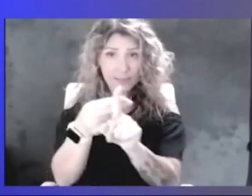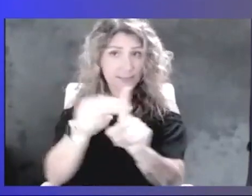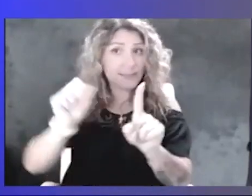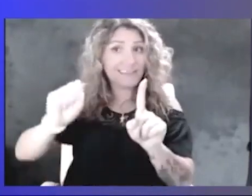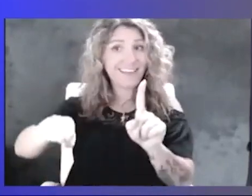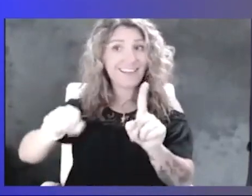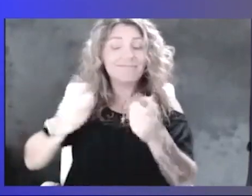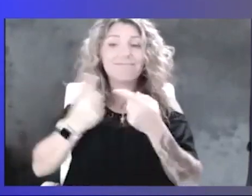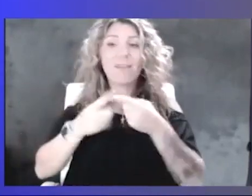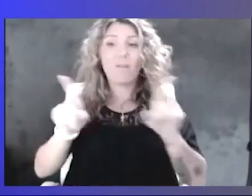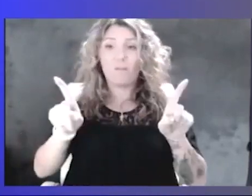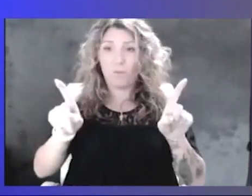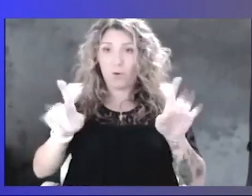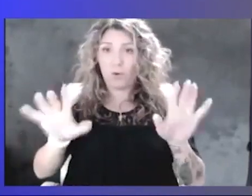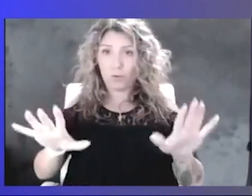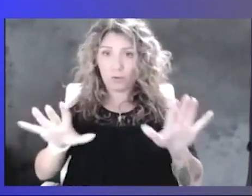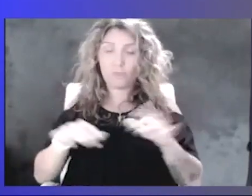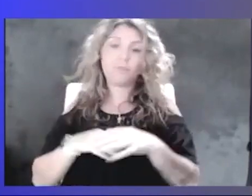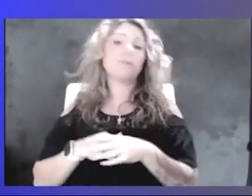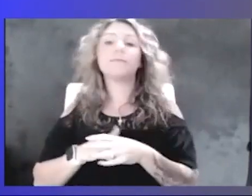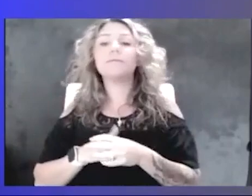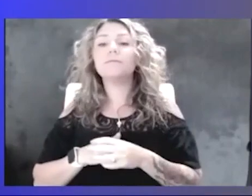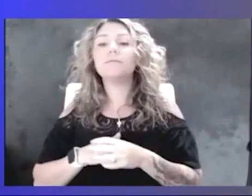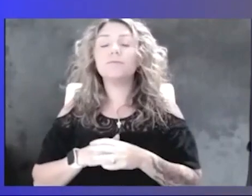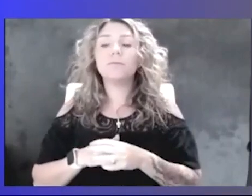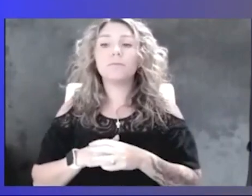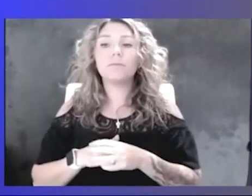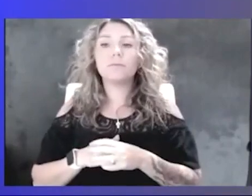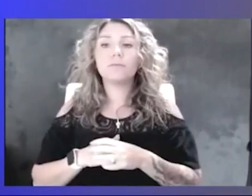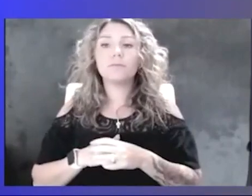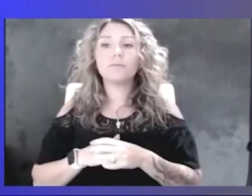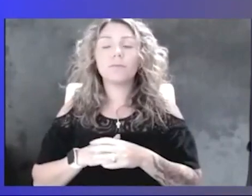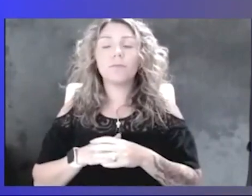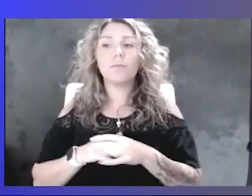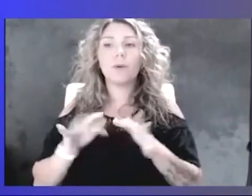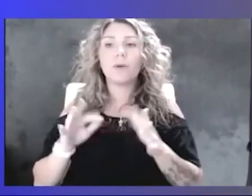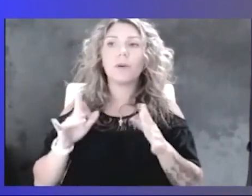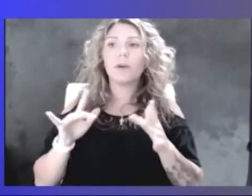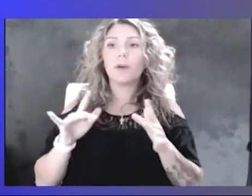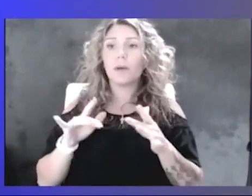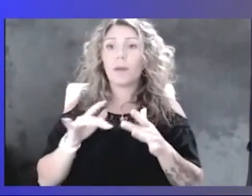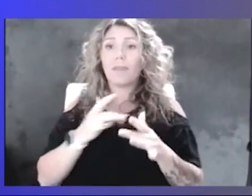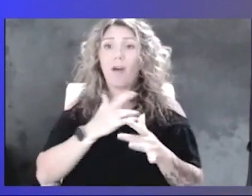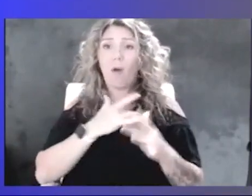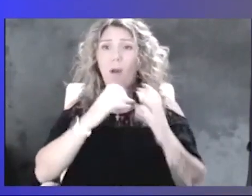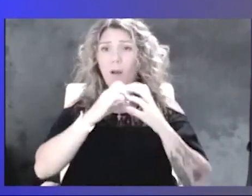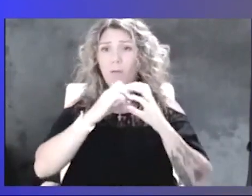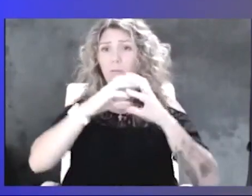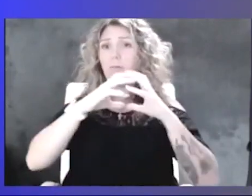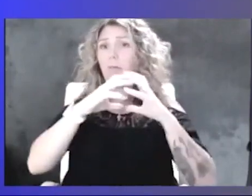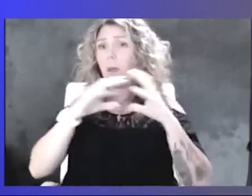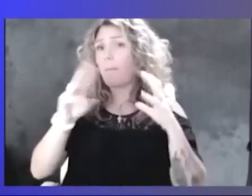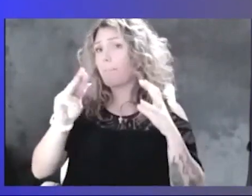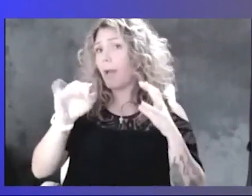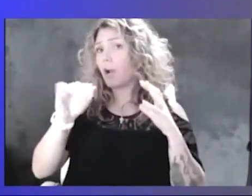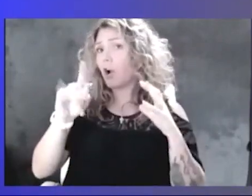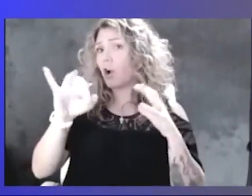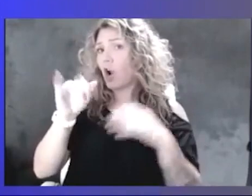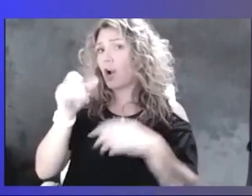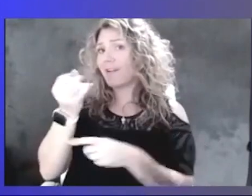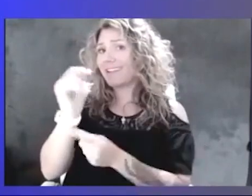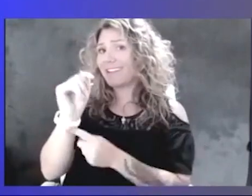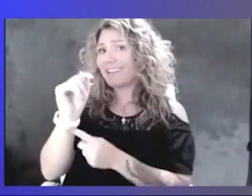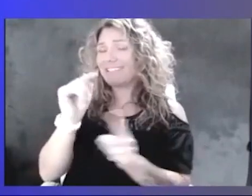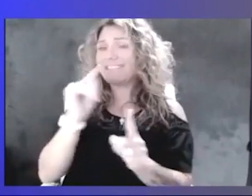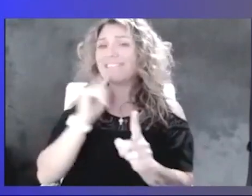However, we have seen that the myocarditis, pericarditis that we've seen in kids has been less severe than what we've seen